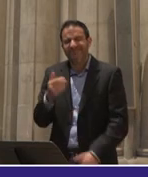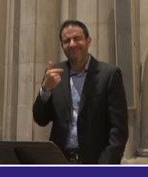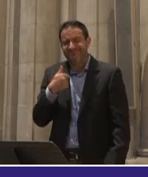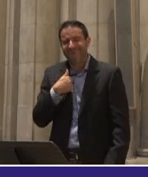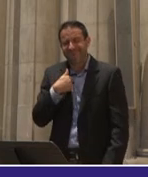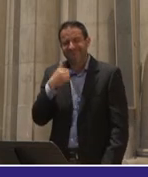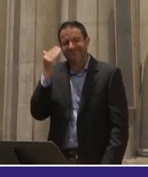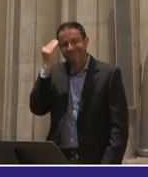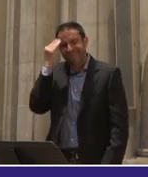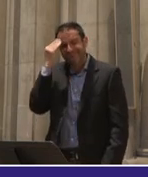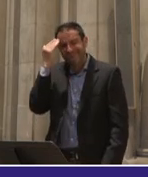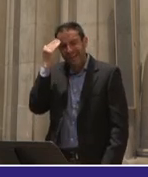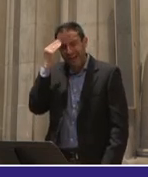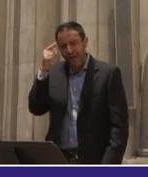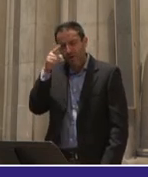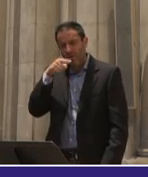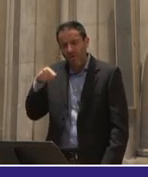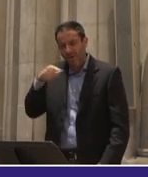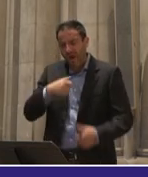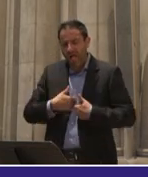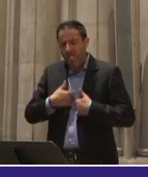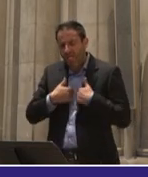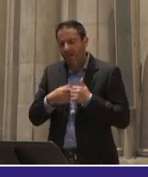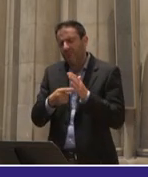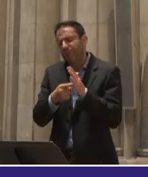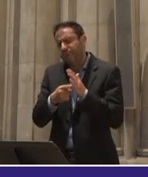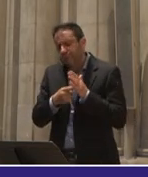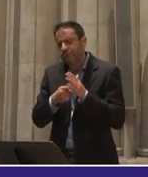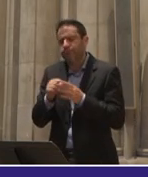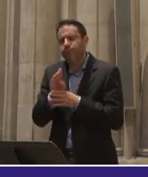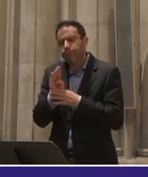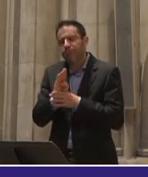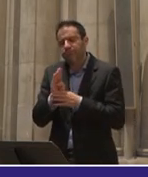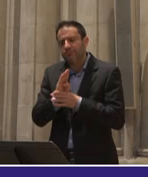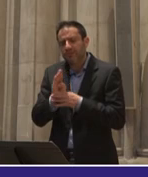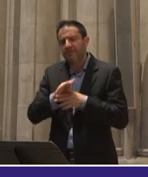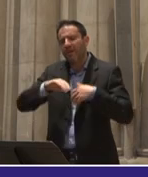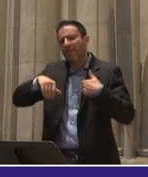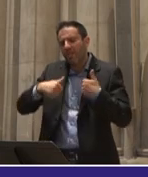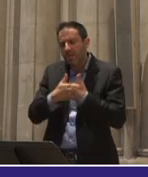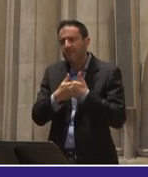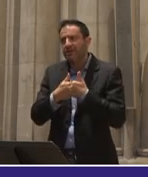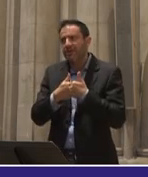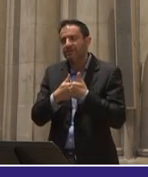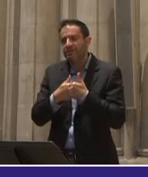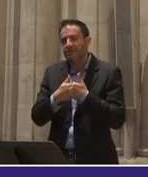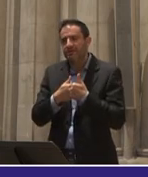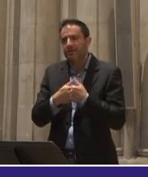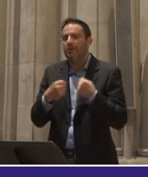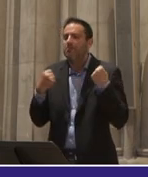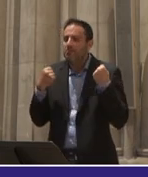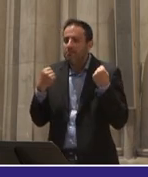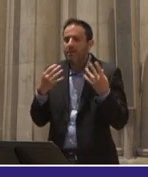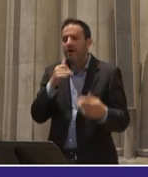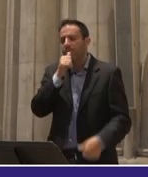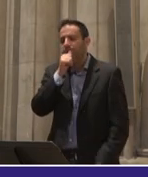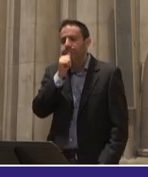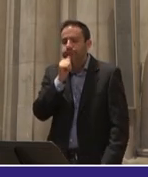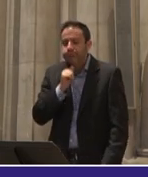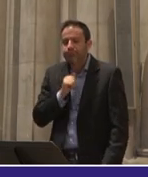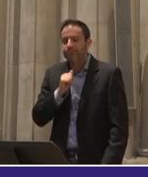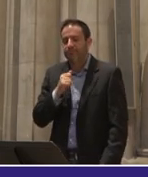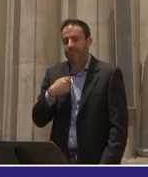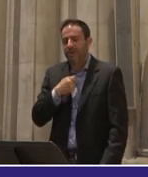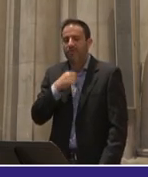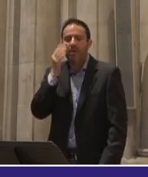your life demands of you, how busy you are, the challenges you face, the enormity of suffering we experience